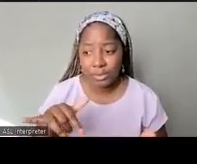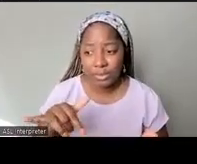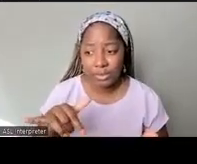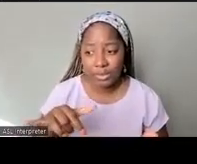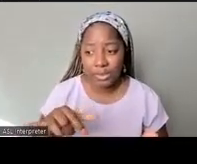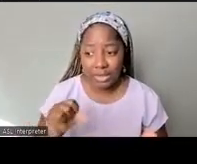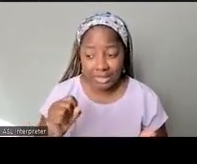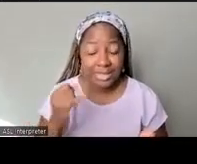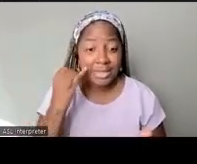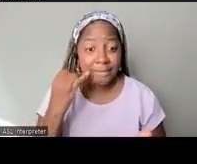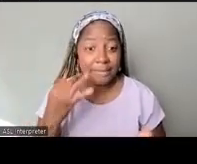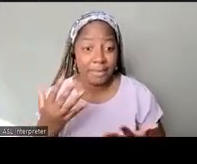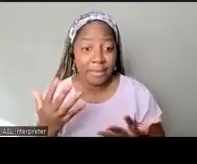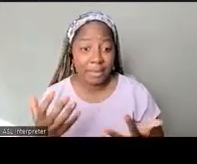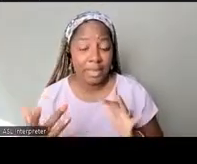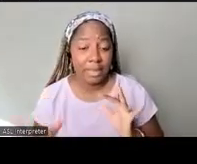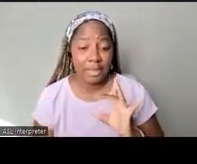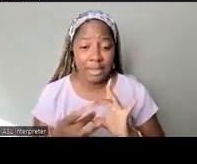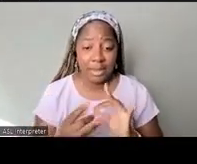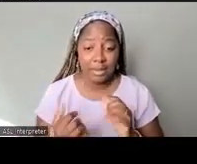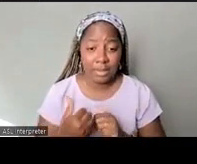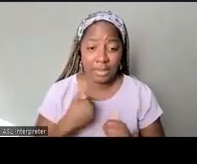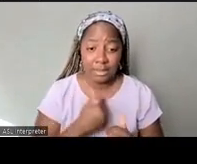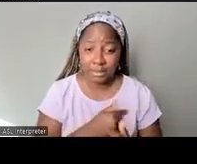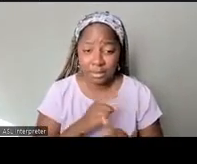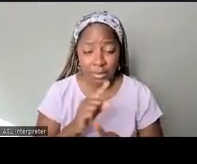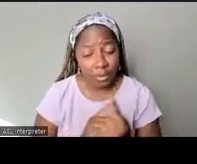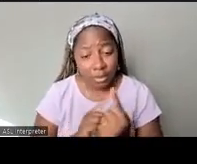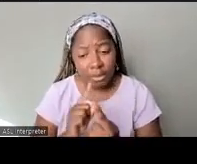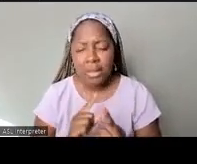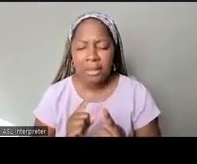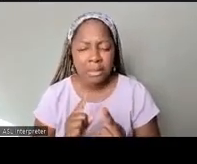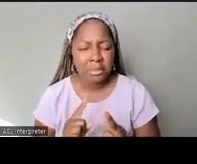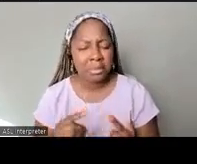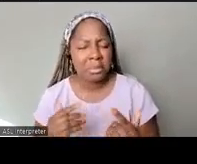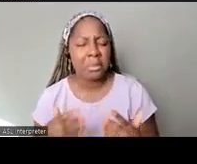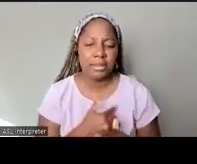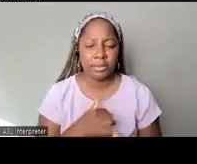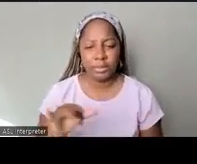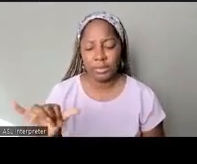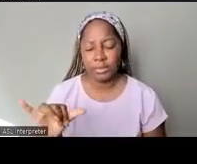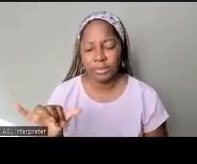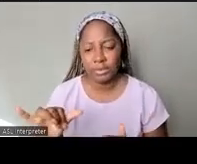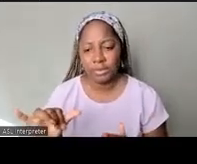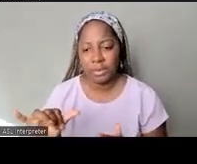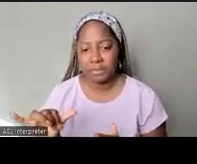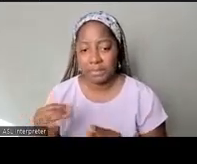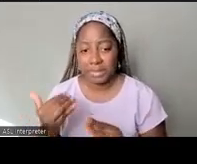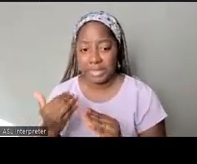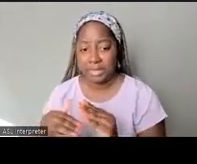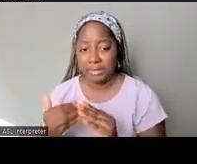want to connect with us on one-on-one, please feel free to get in touch with us. The email is